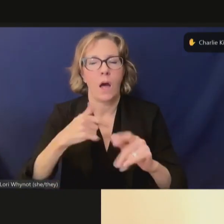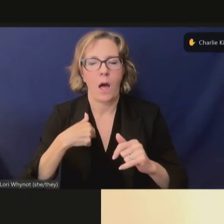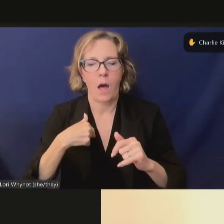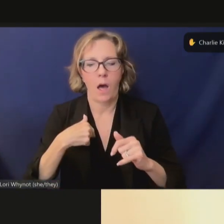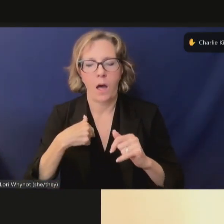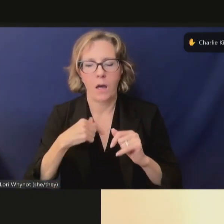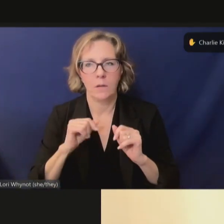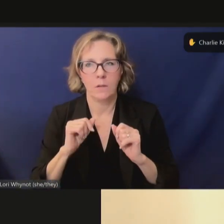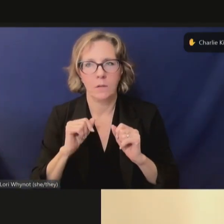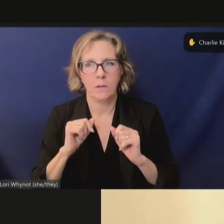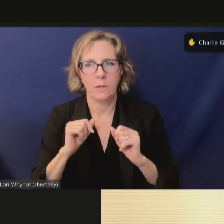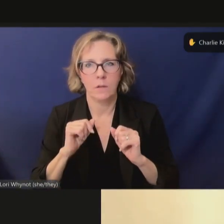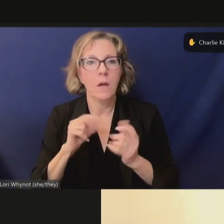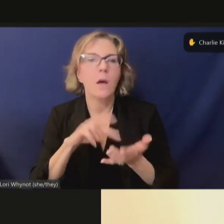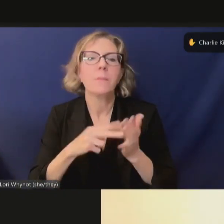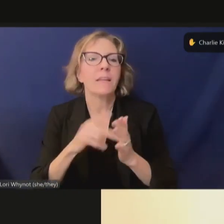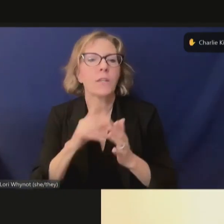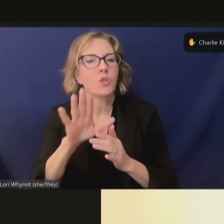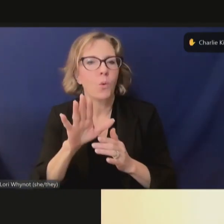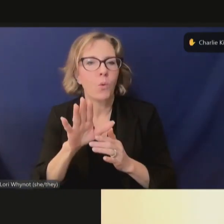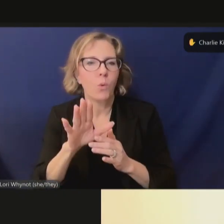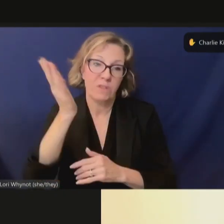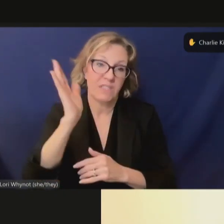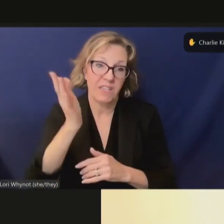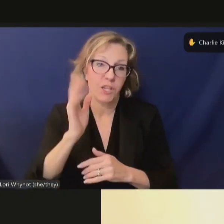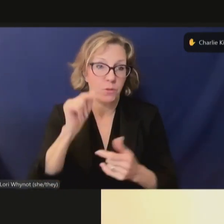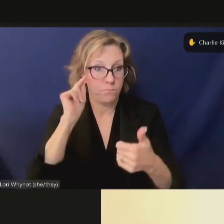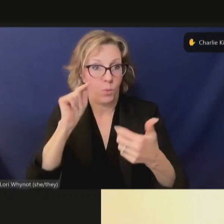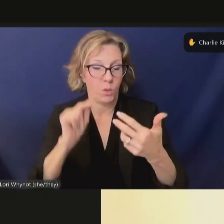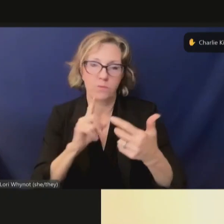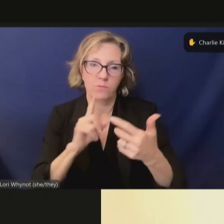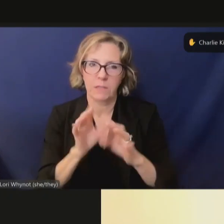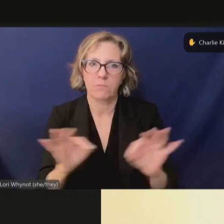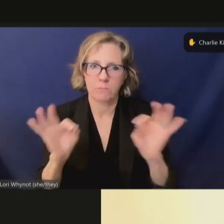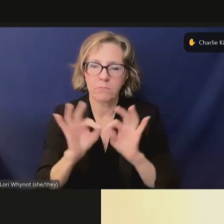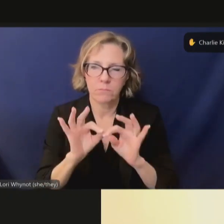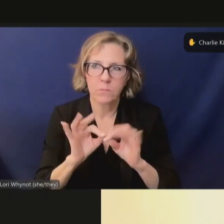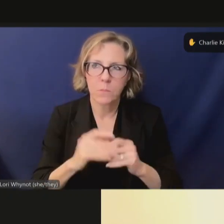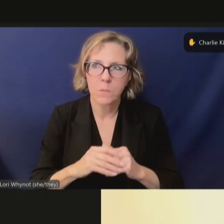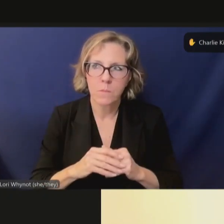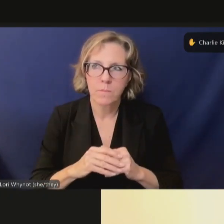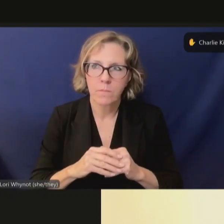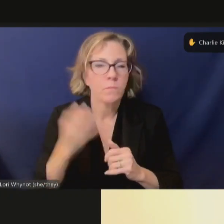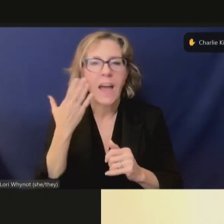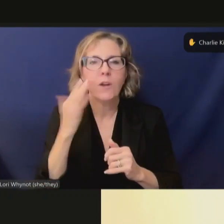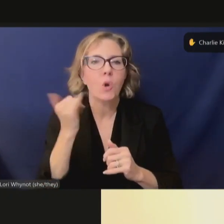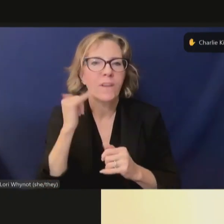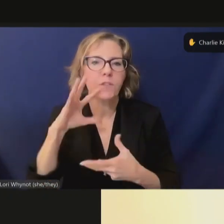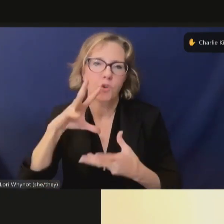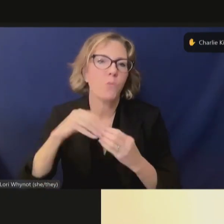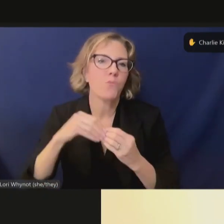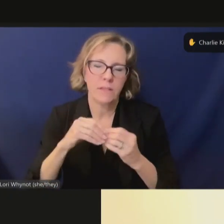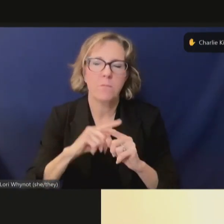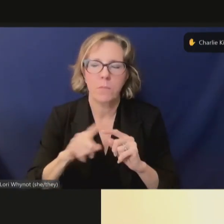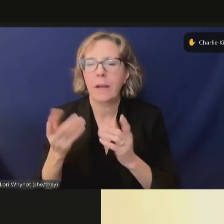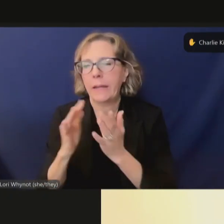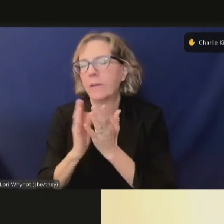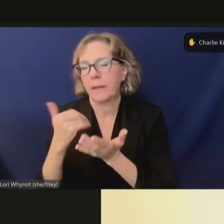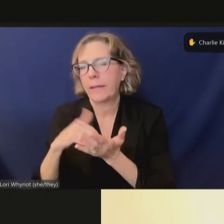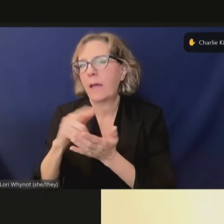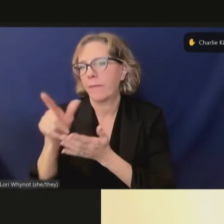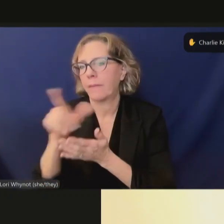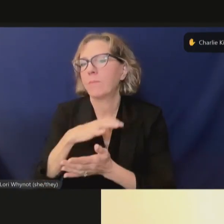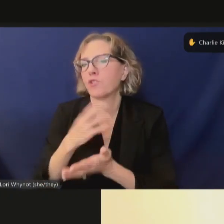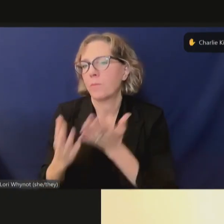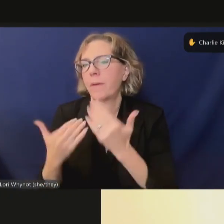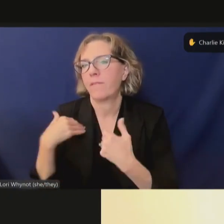you made an important presentation. I don't know if it's comprehensive or not. I don't know if the commissioner has